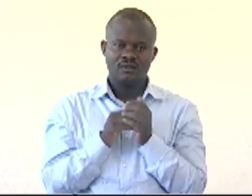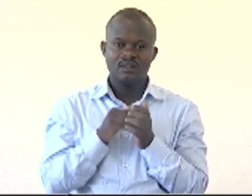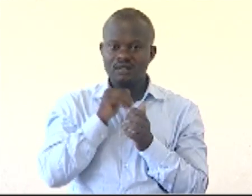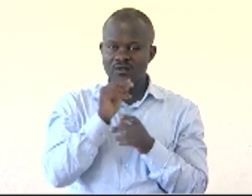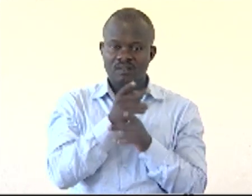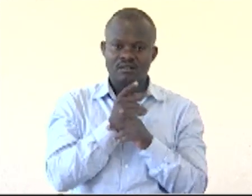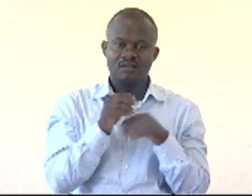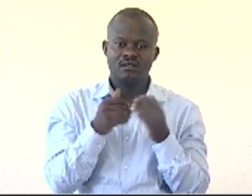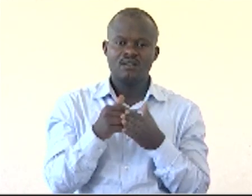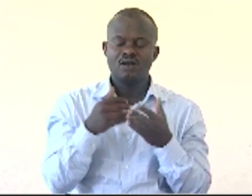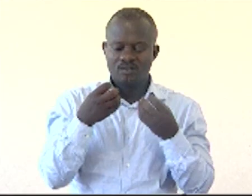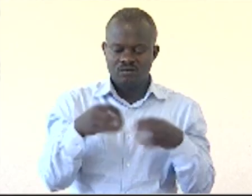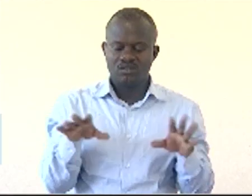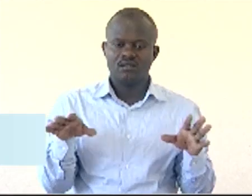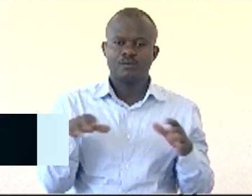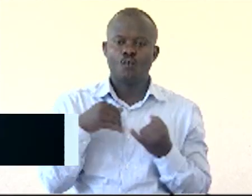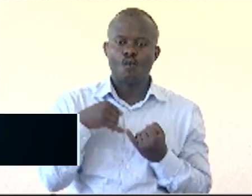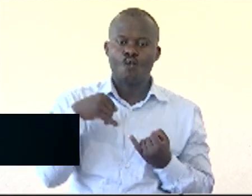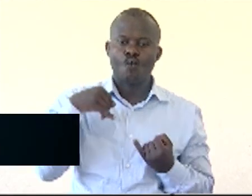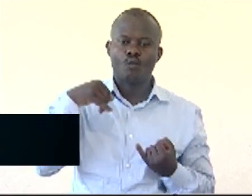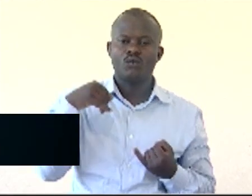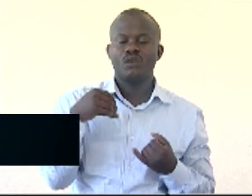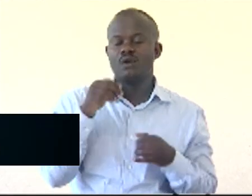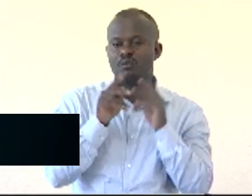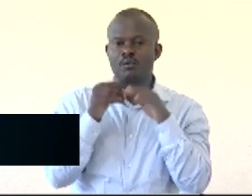Unintentional weight loss. People who have TB